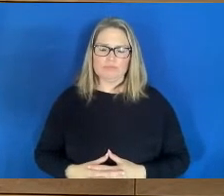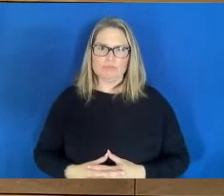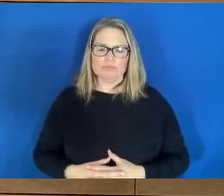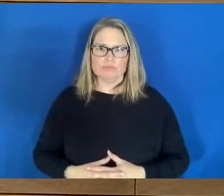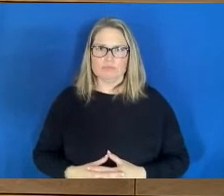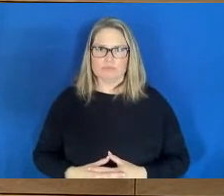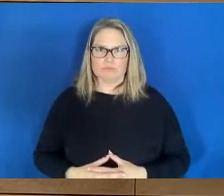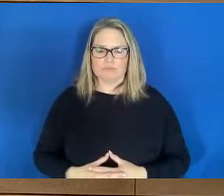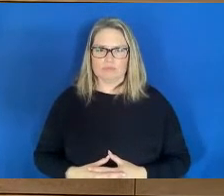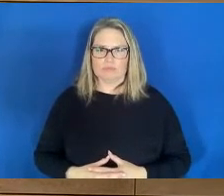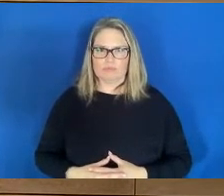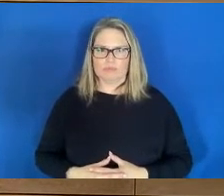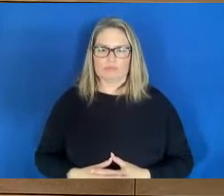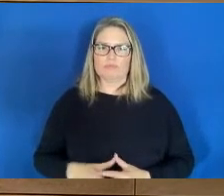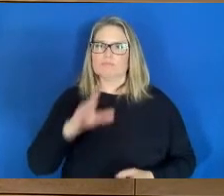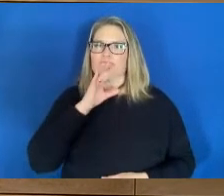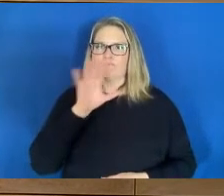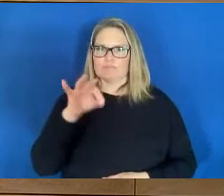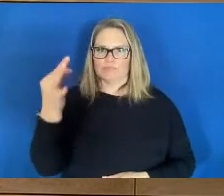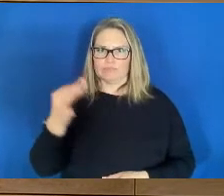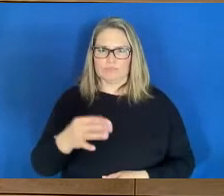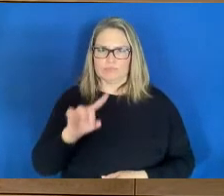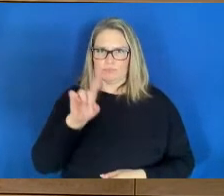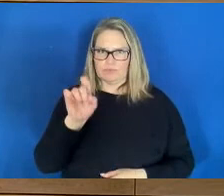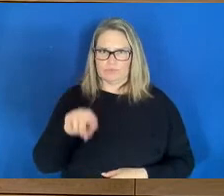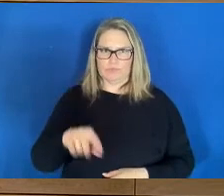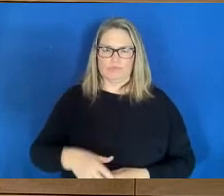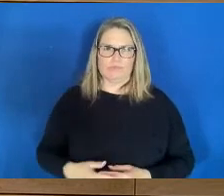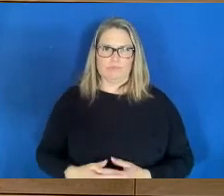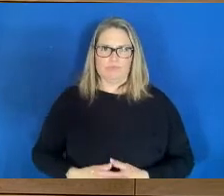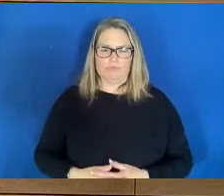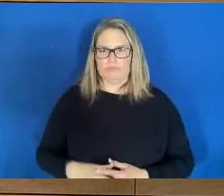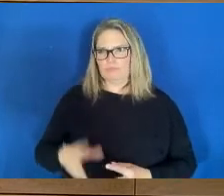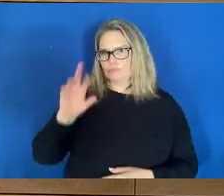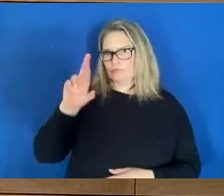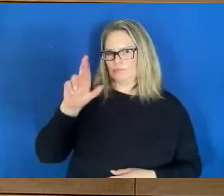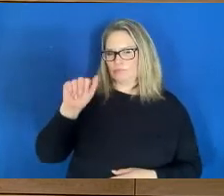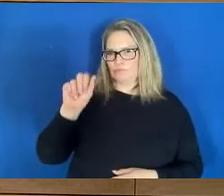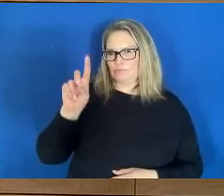Online with Mathilde Pinault, Radio-Canada.